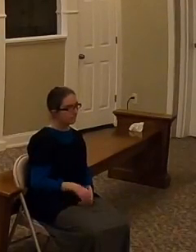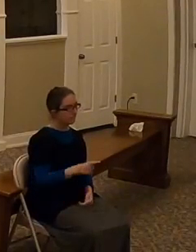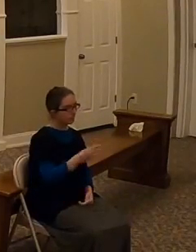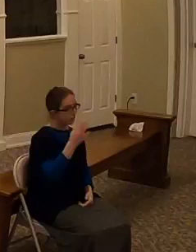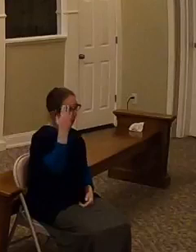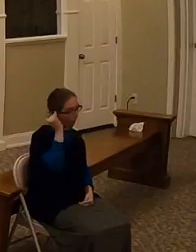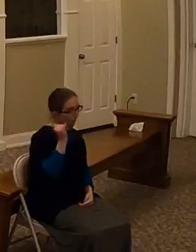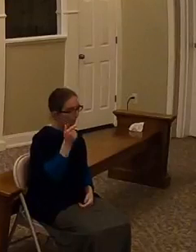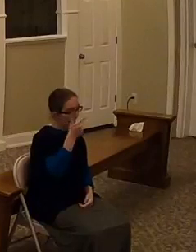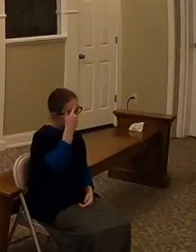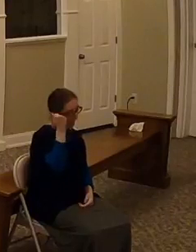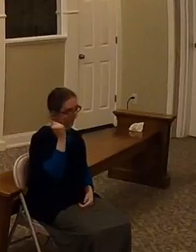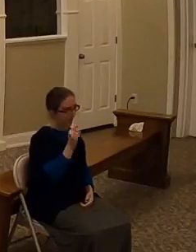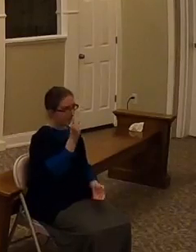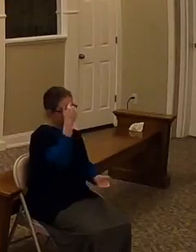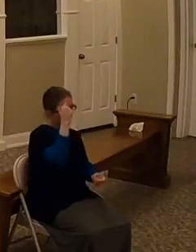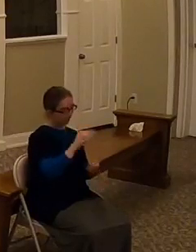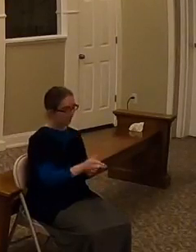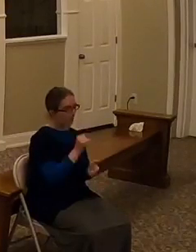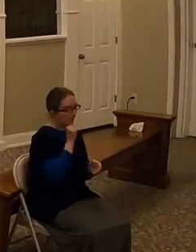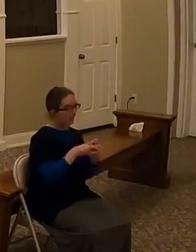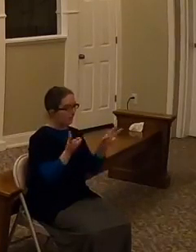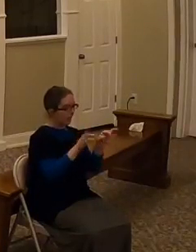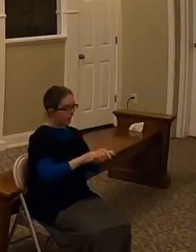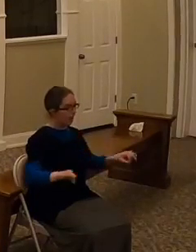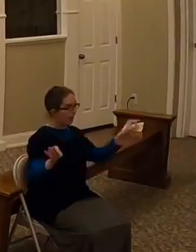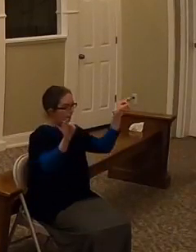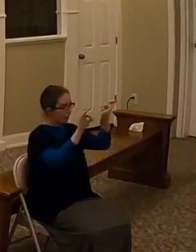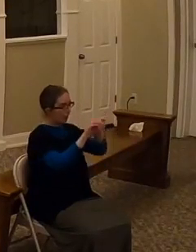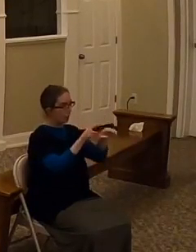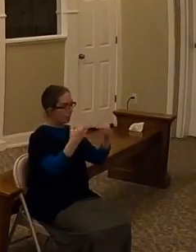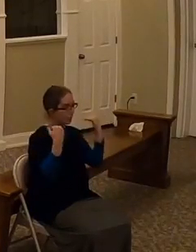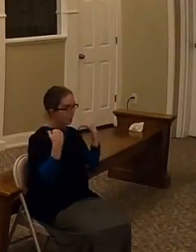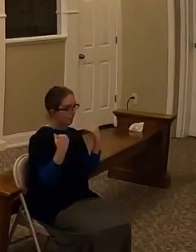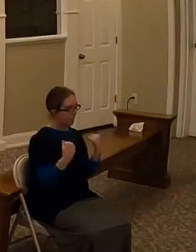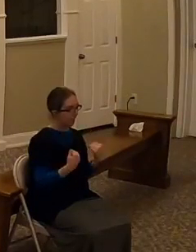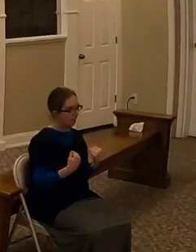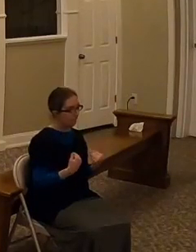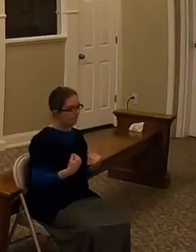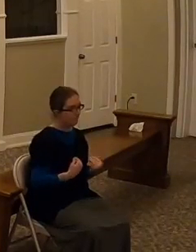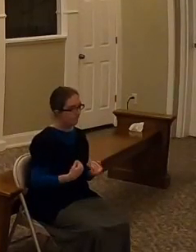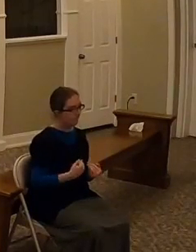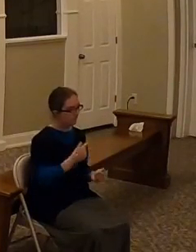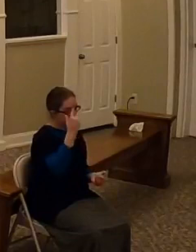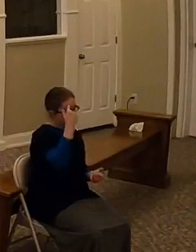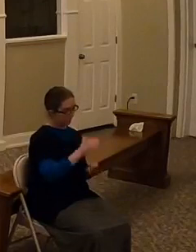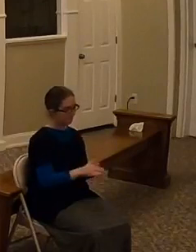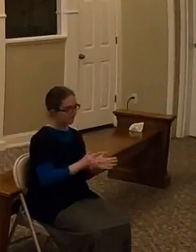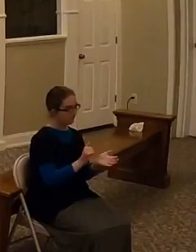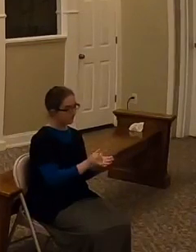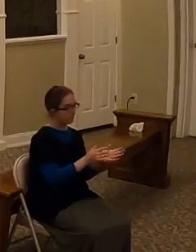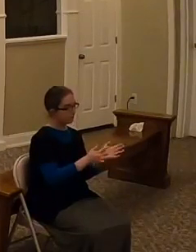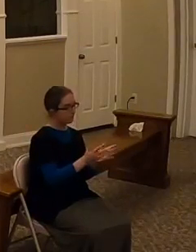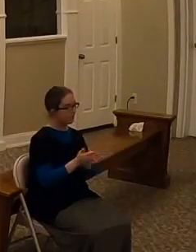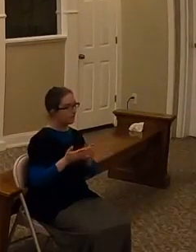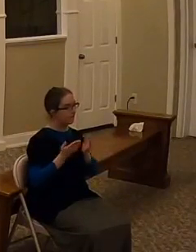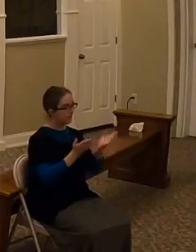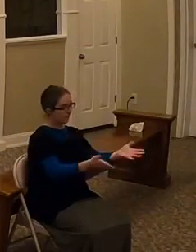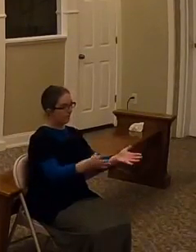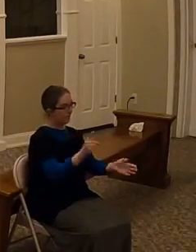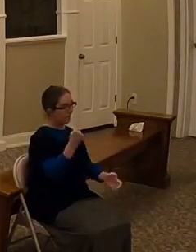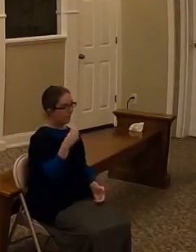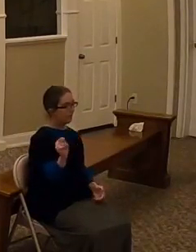know why? Because doctrine is the most important thing you got in this business. Amen. The doctrine that Jesus gave the